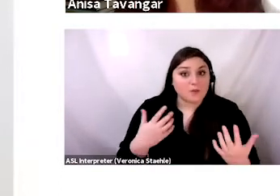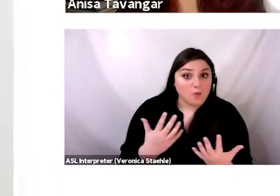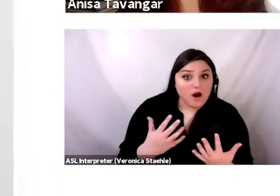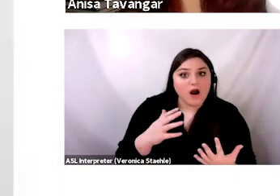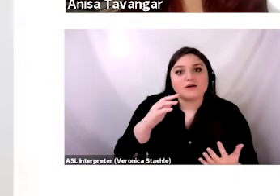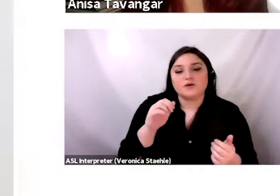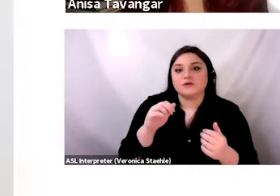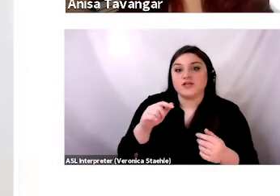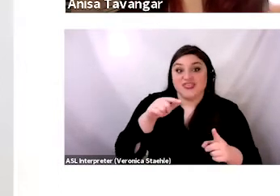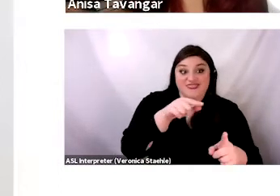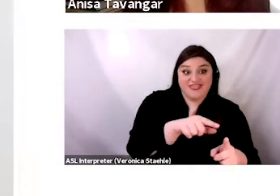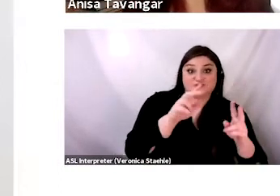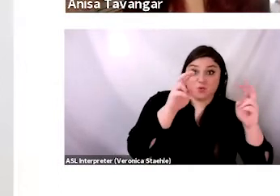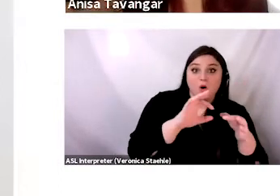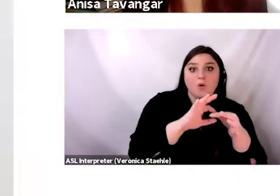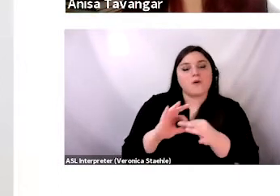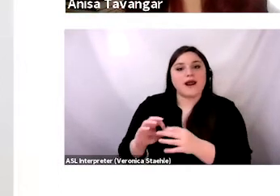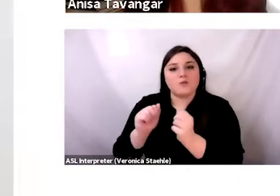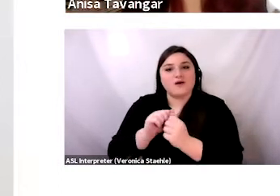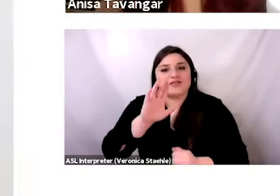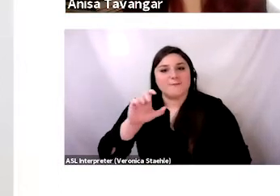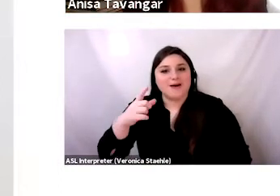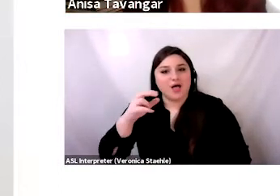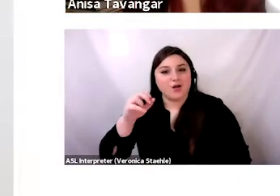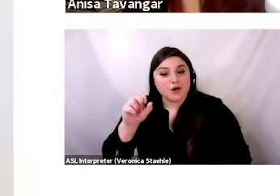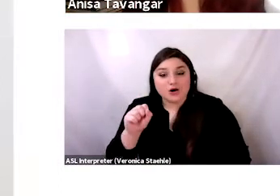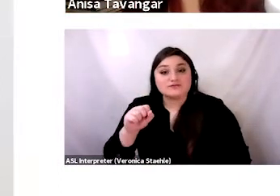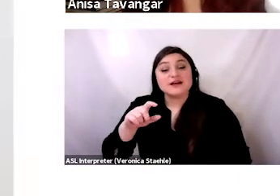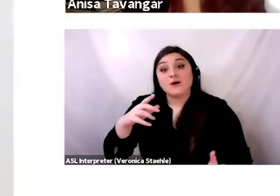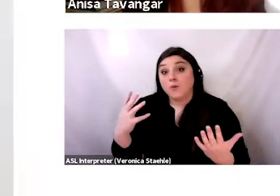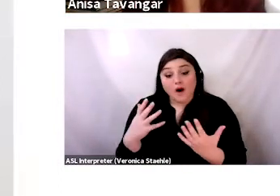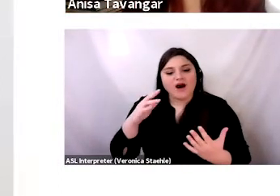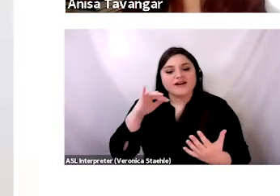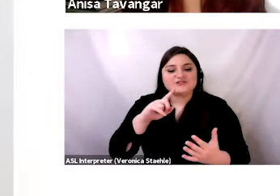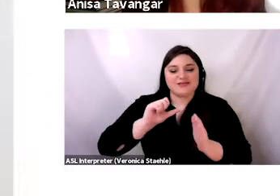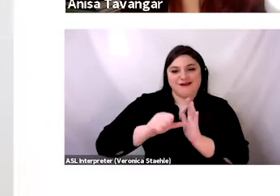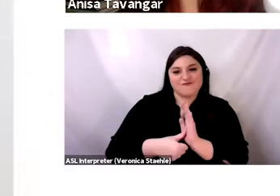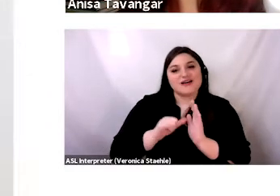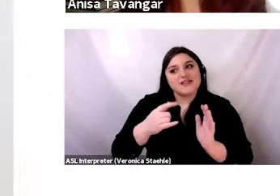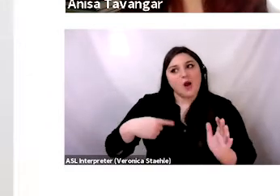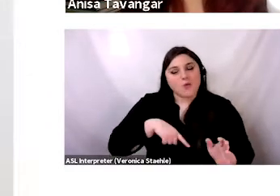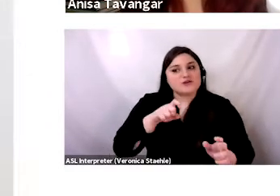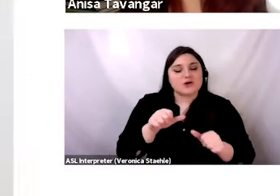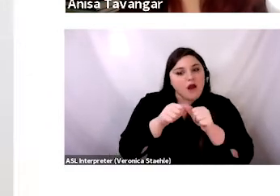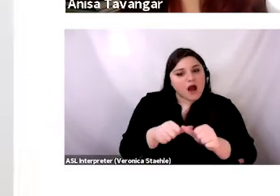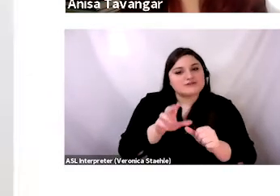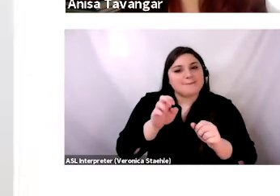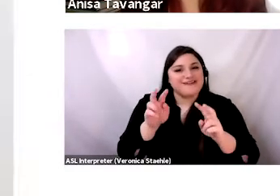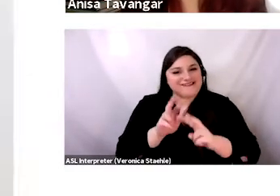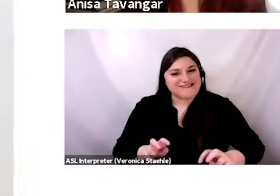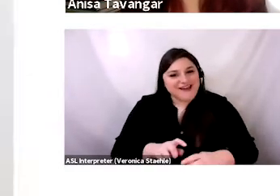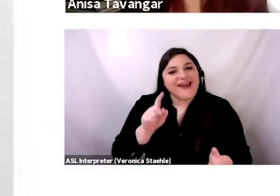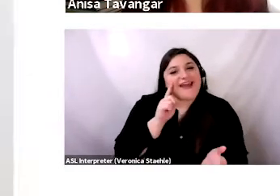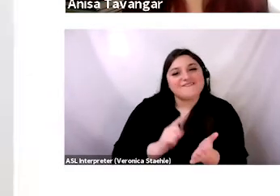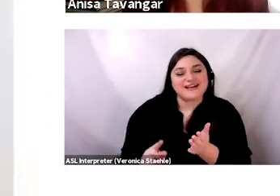is this questioning and this investigation, to always be sort of in a process of investigation and consideration. Because I think when you begin